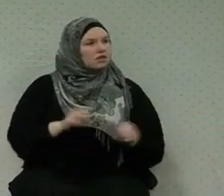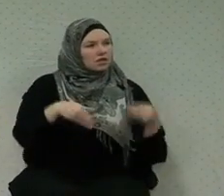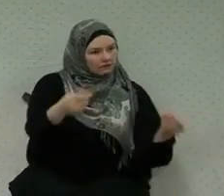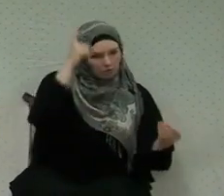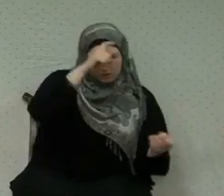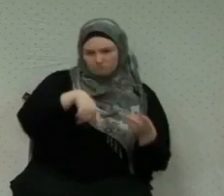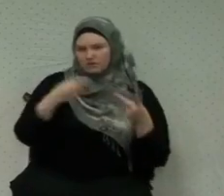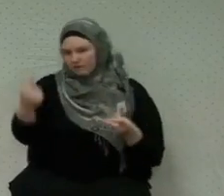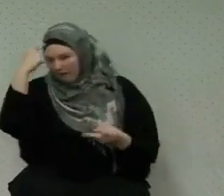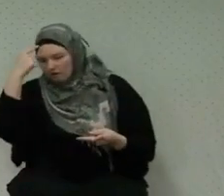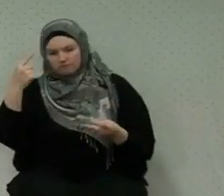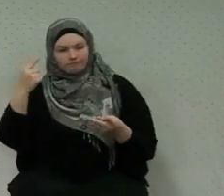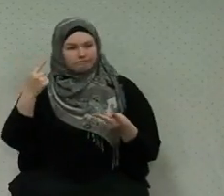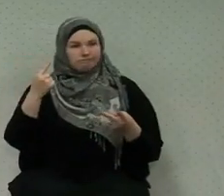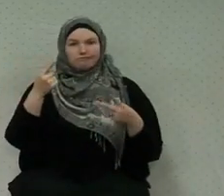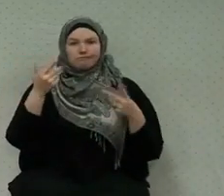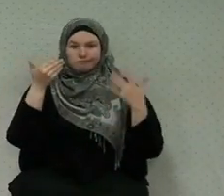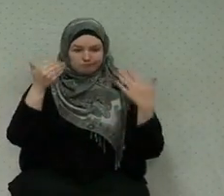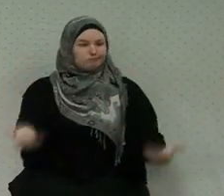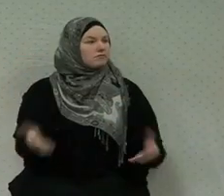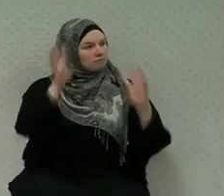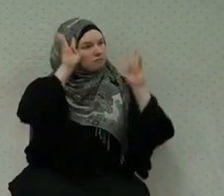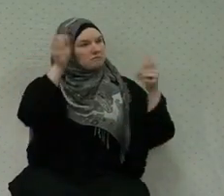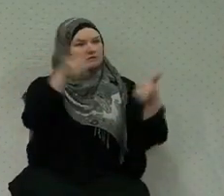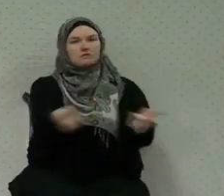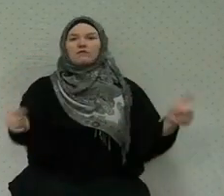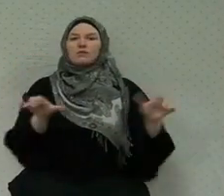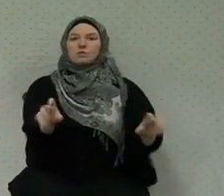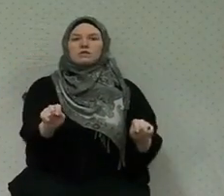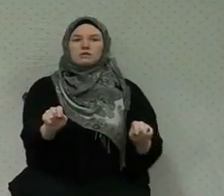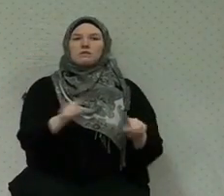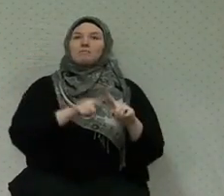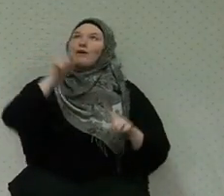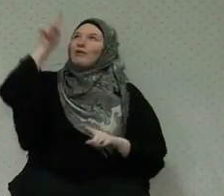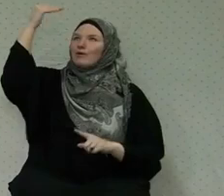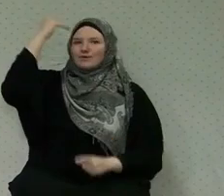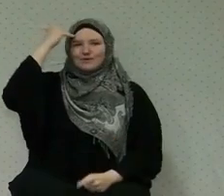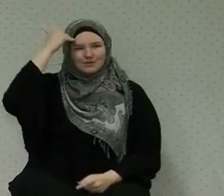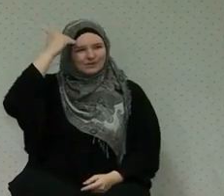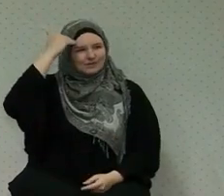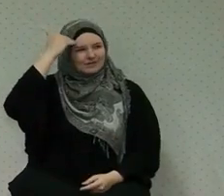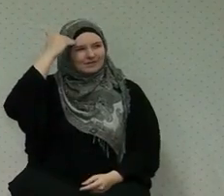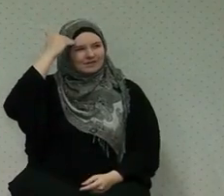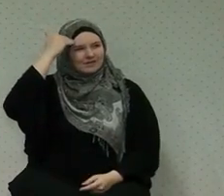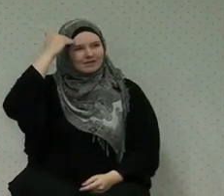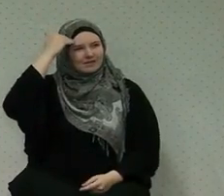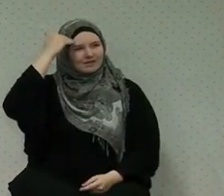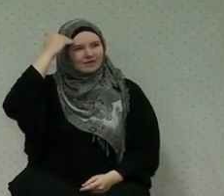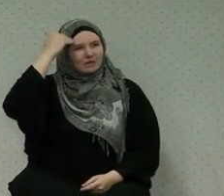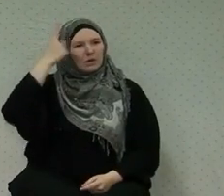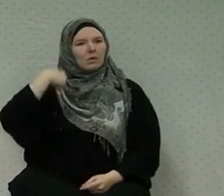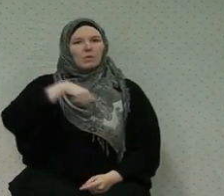wisdom, you're given brains. Go devise anything and live by it. But He knows that we can